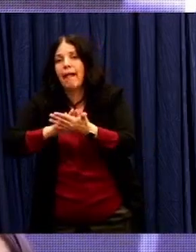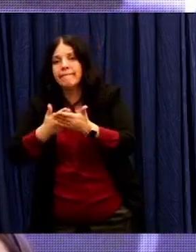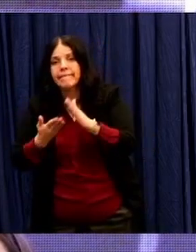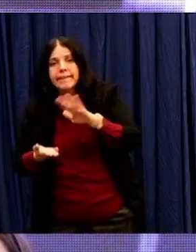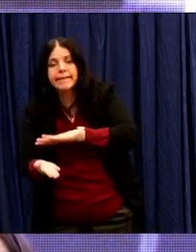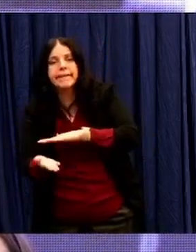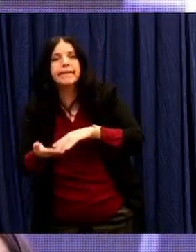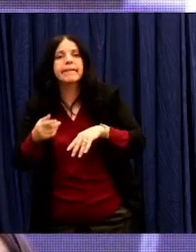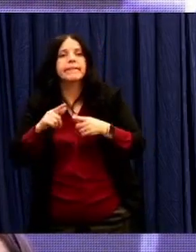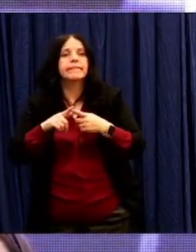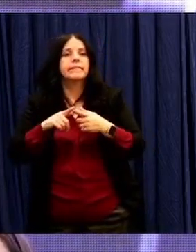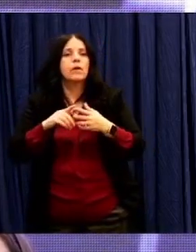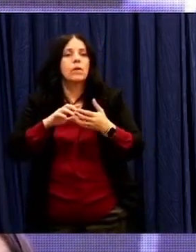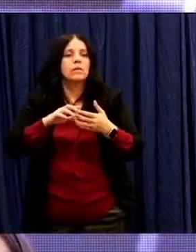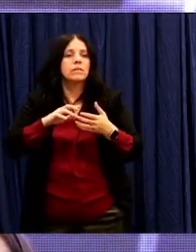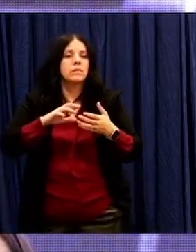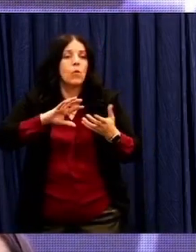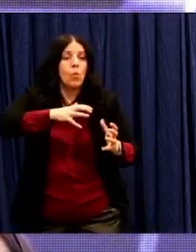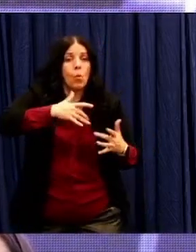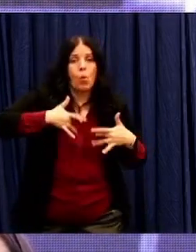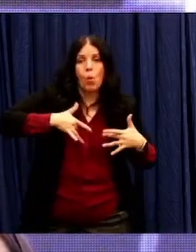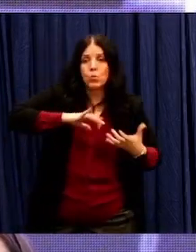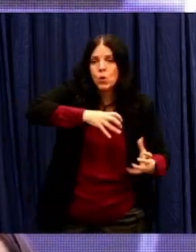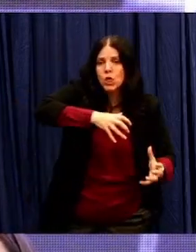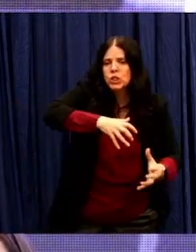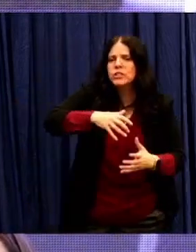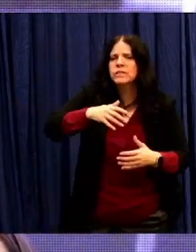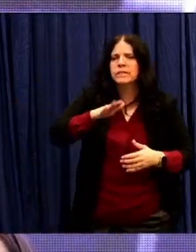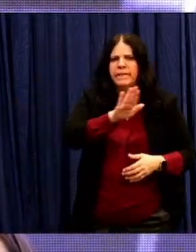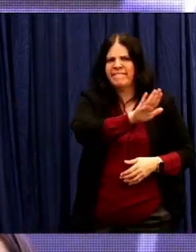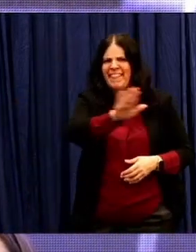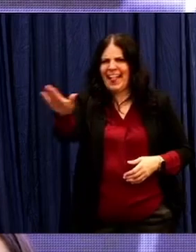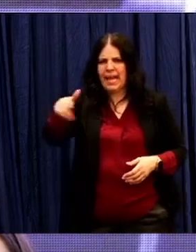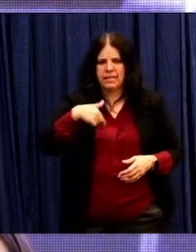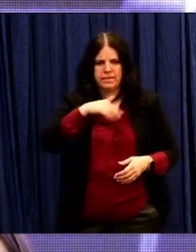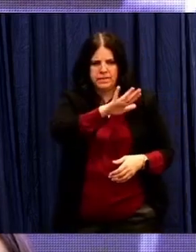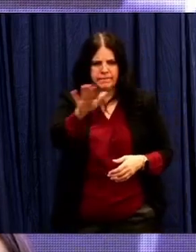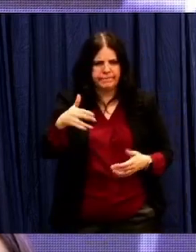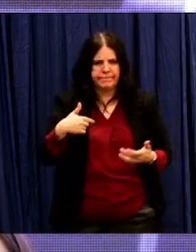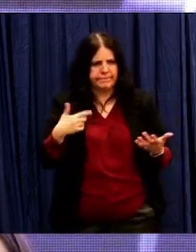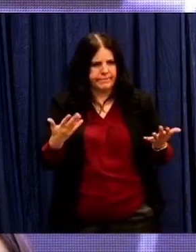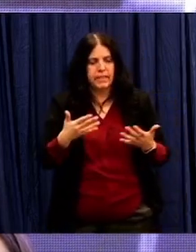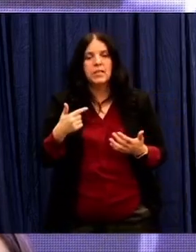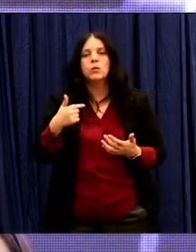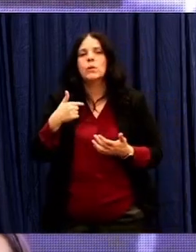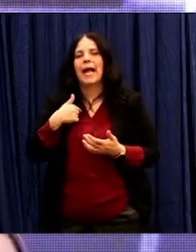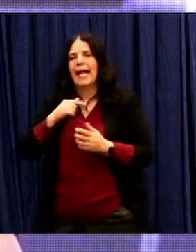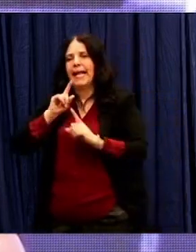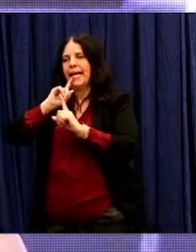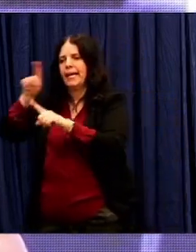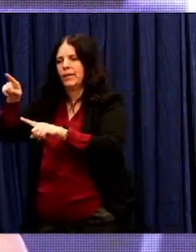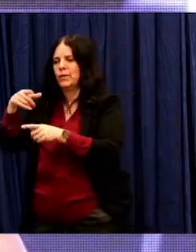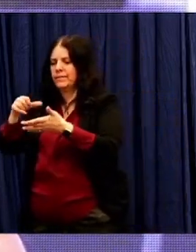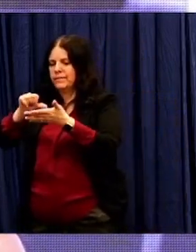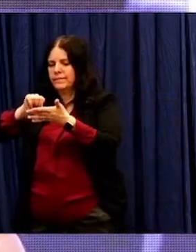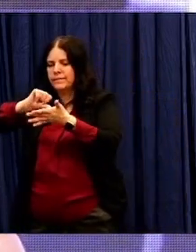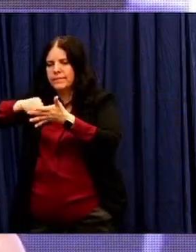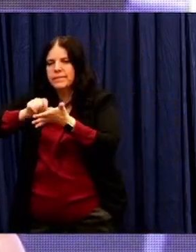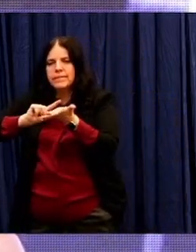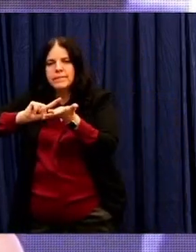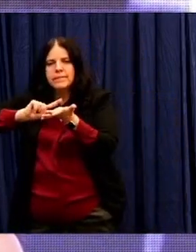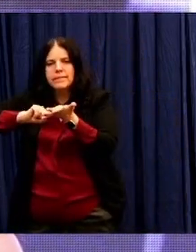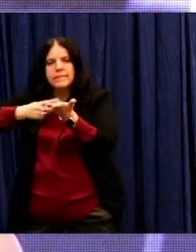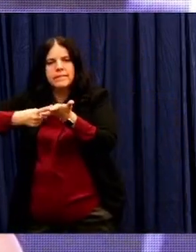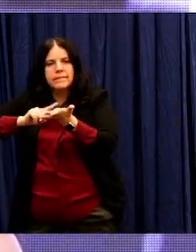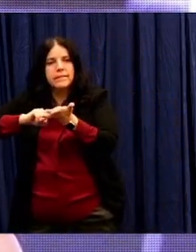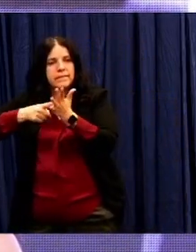you. I get a packet of bump dots for like, I don't know, less than $5, and